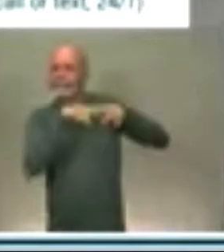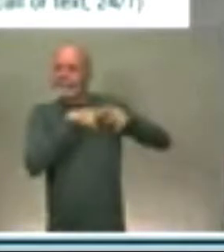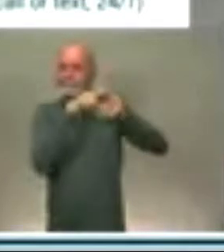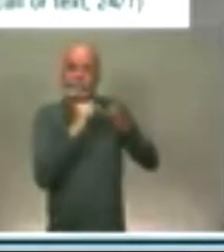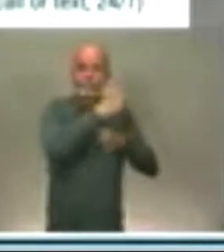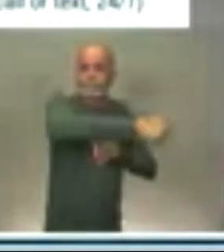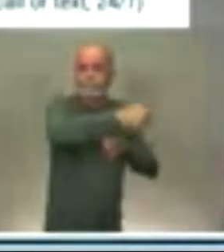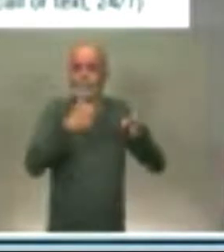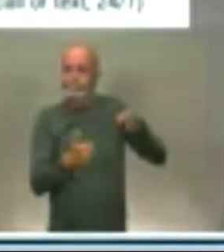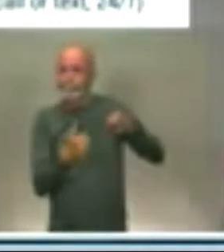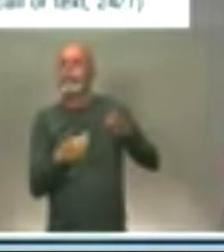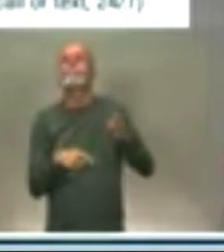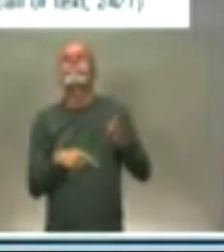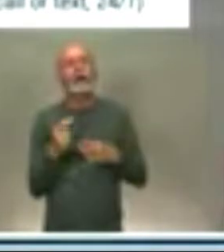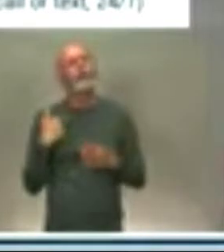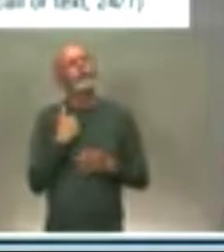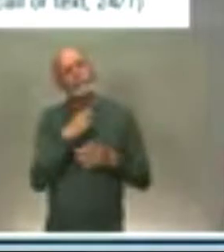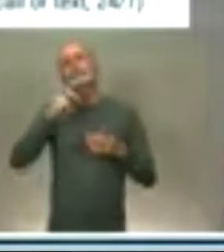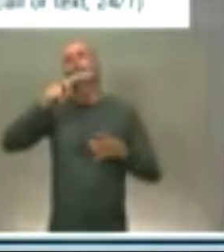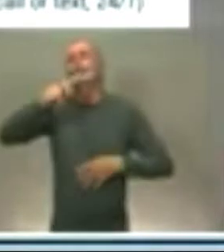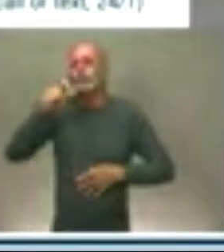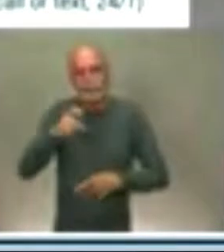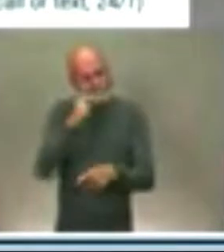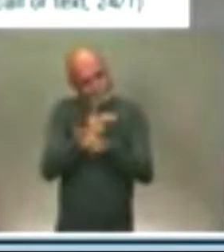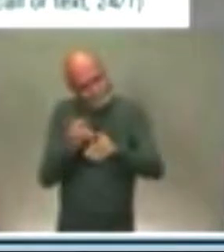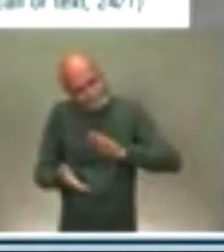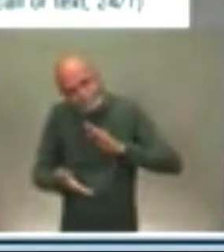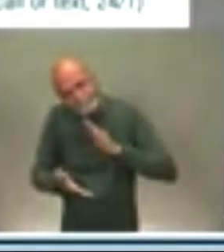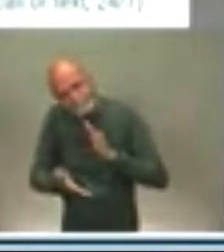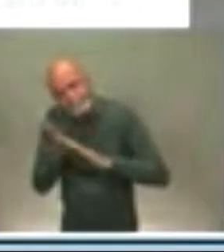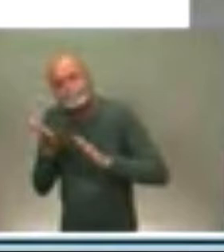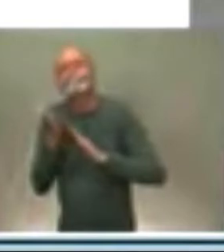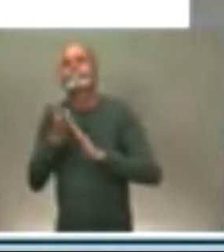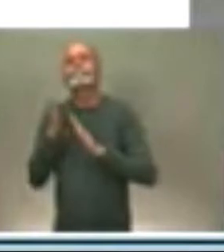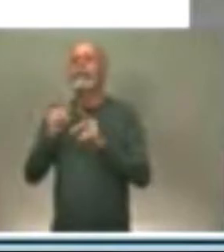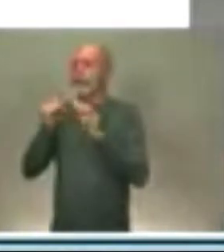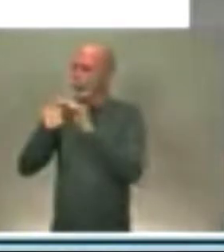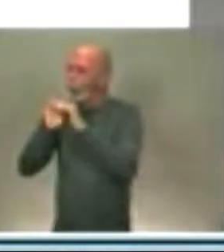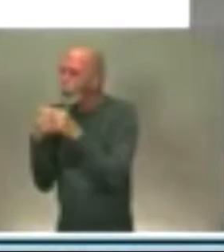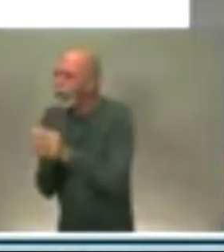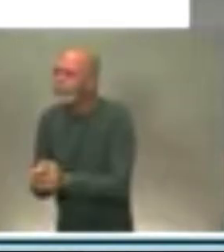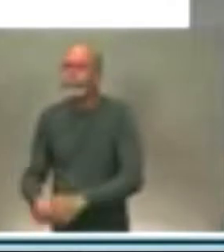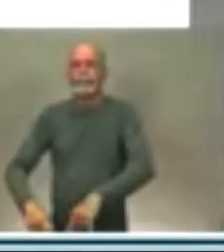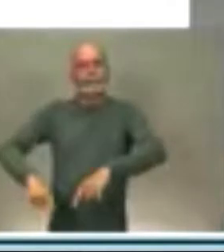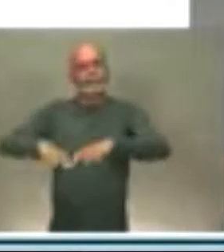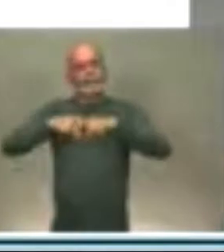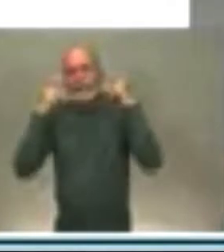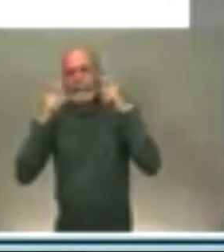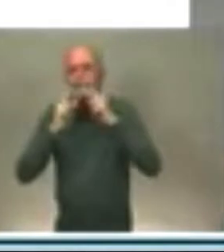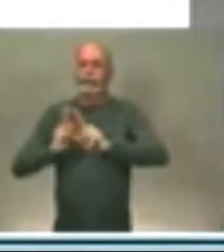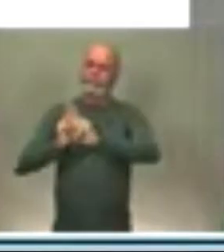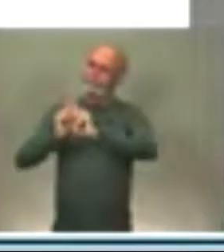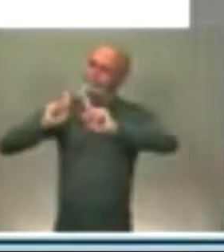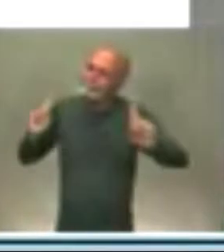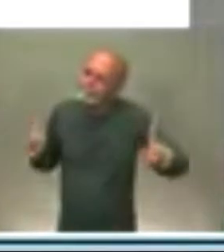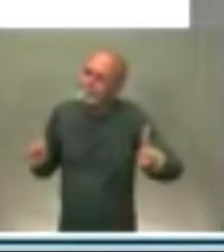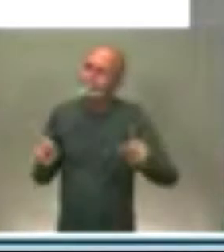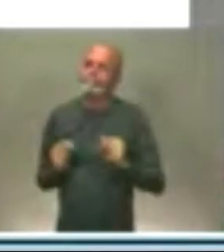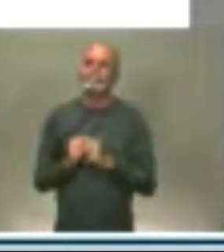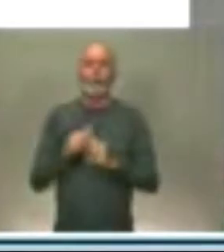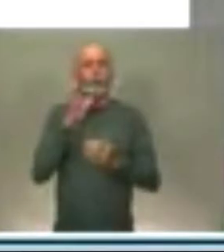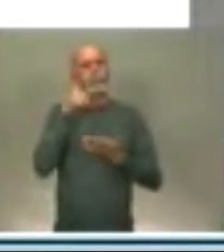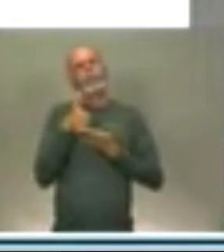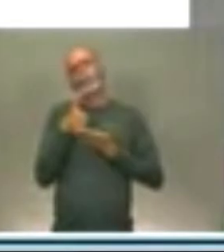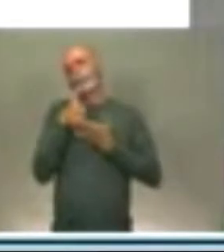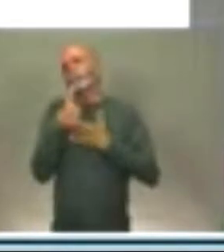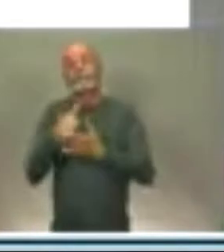help reduce the spread of COVID-19 and, quite frankly, will also help reduce the spread of influenza and a range of other